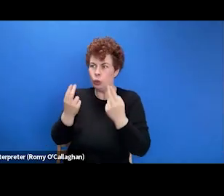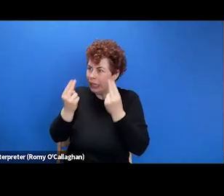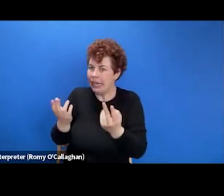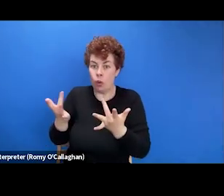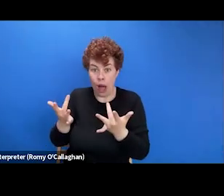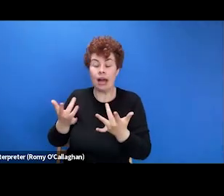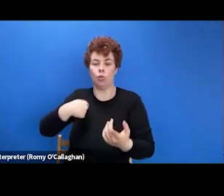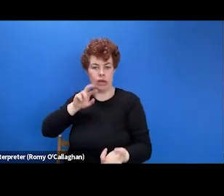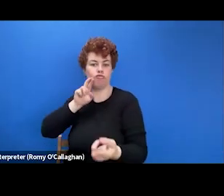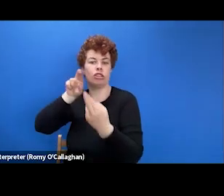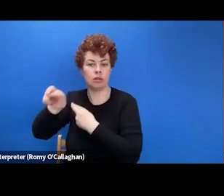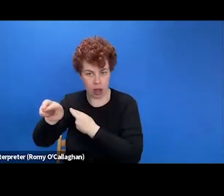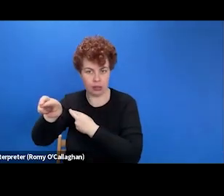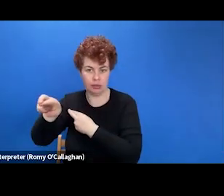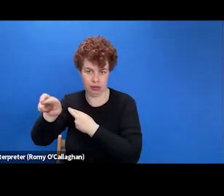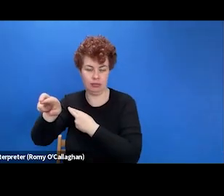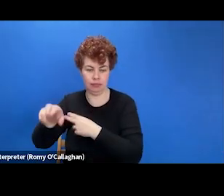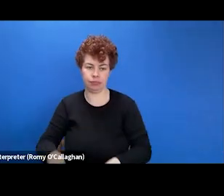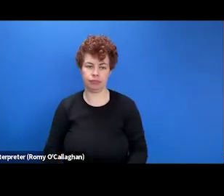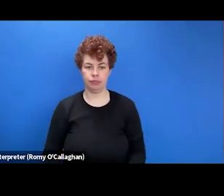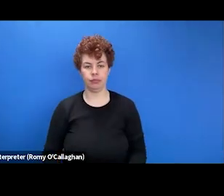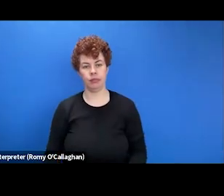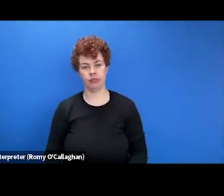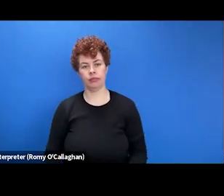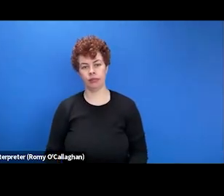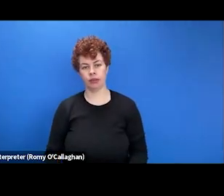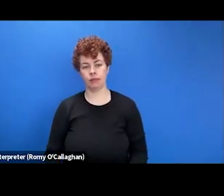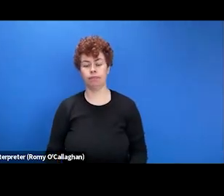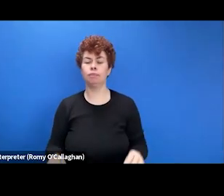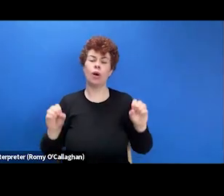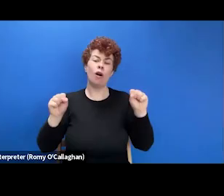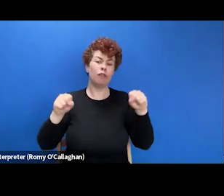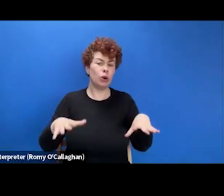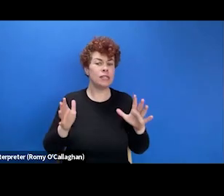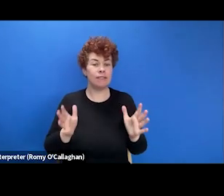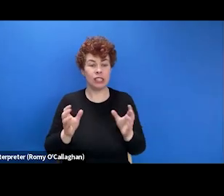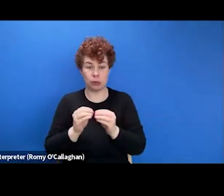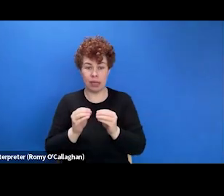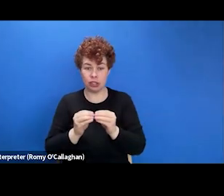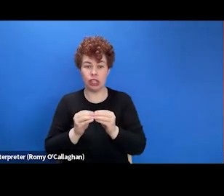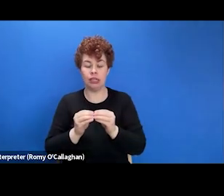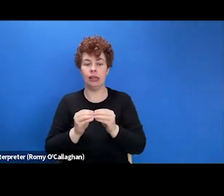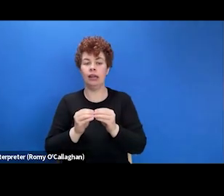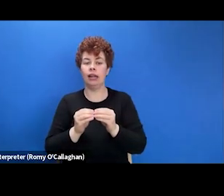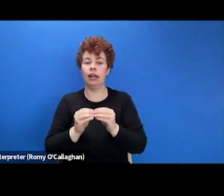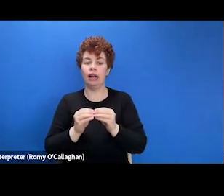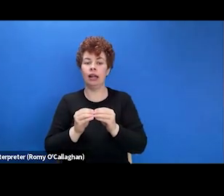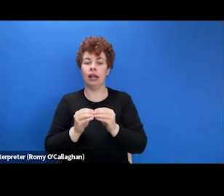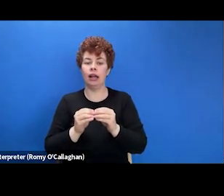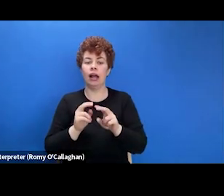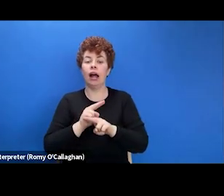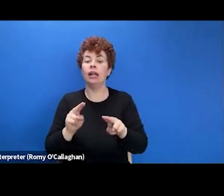as our role in the solidarity movement. And of course, as I said, it's a